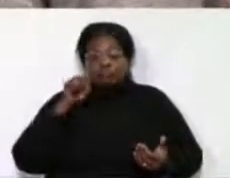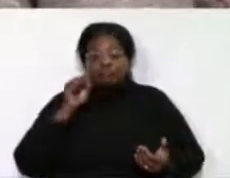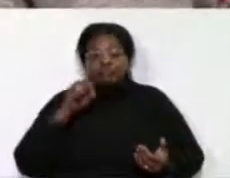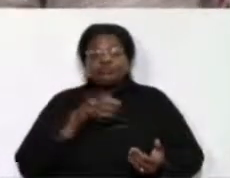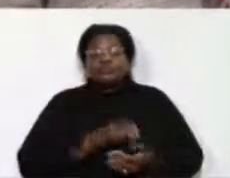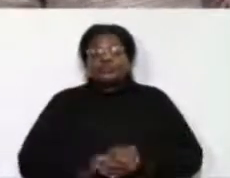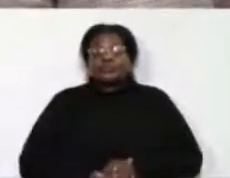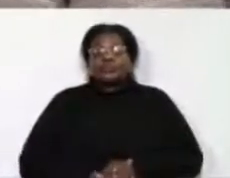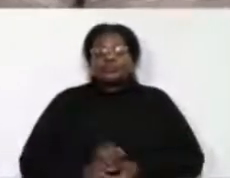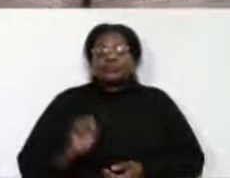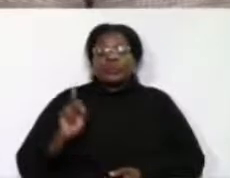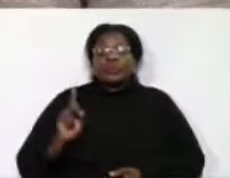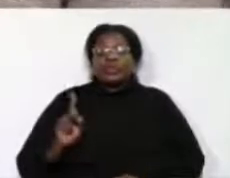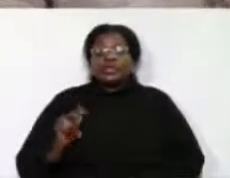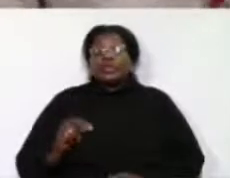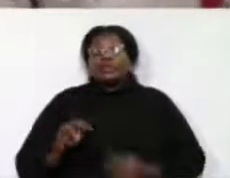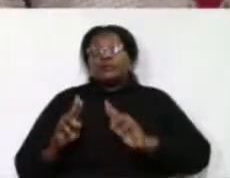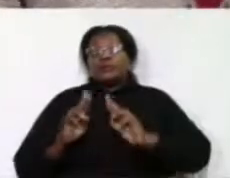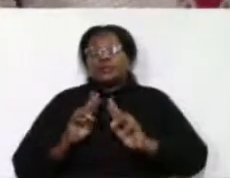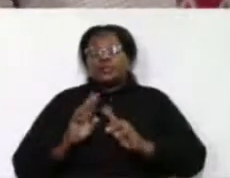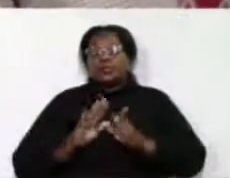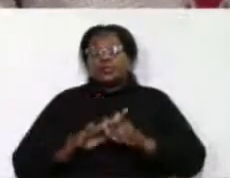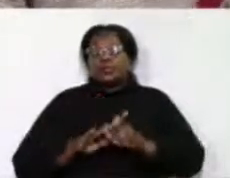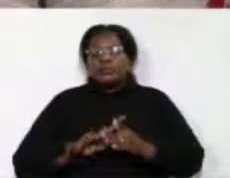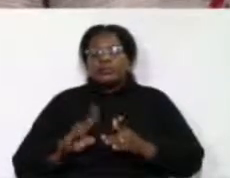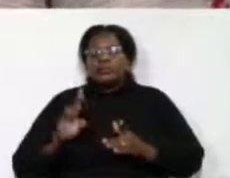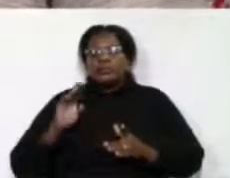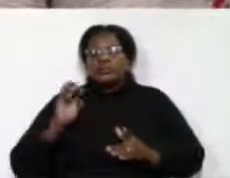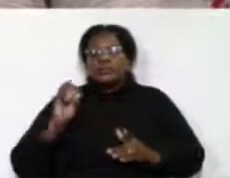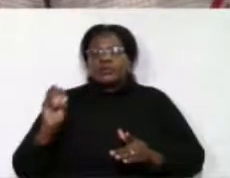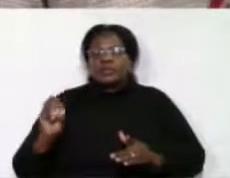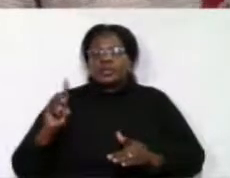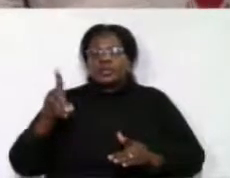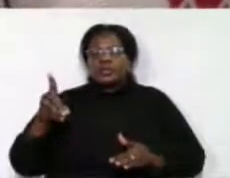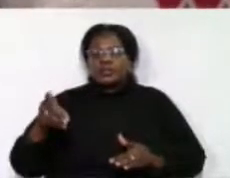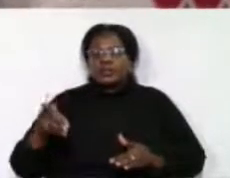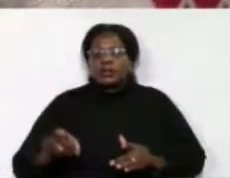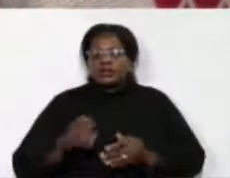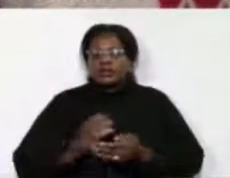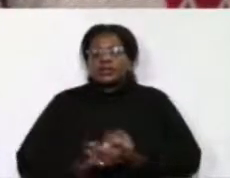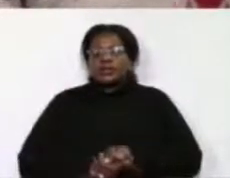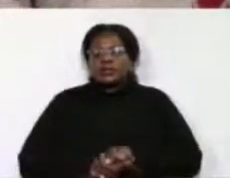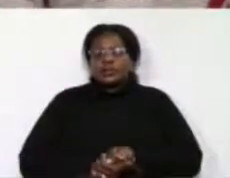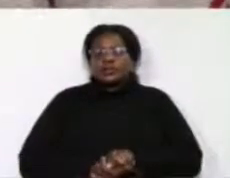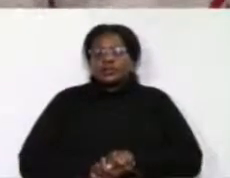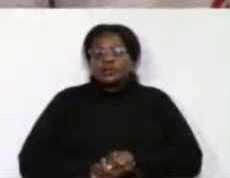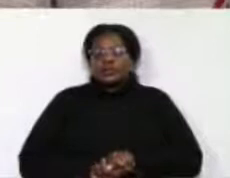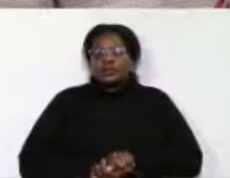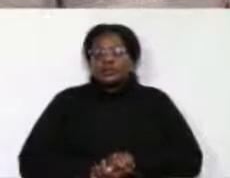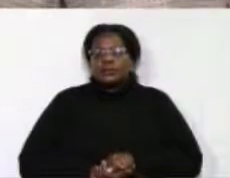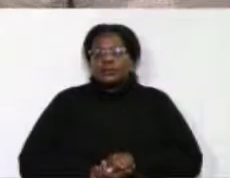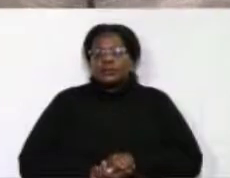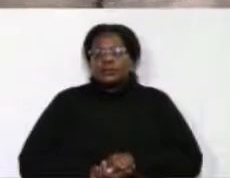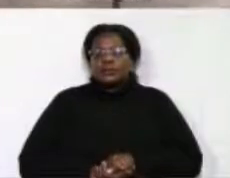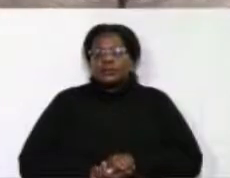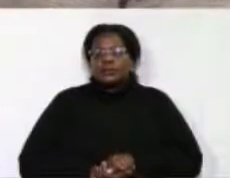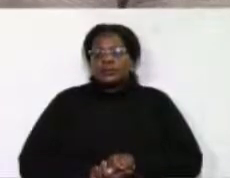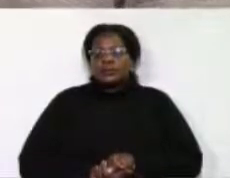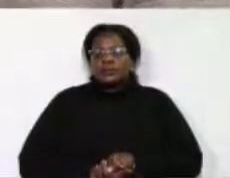have 270,000. We can have our assets, 343, divide by our liabilities,